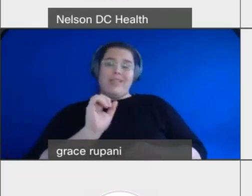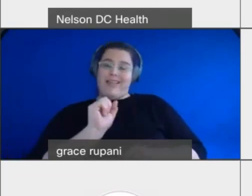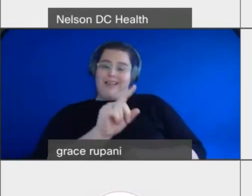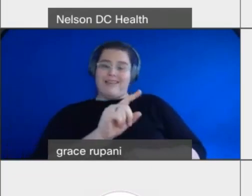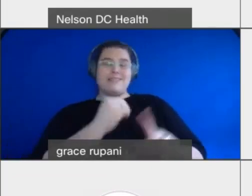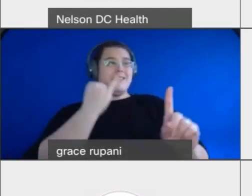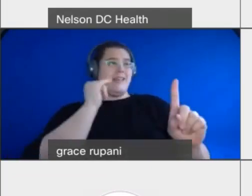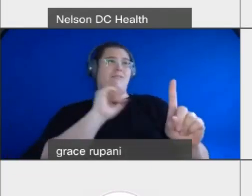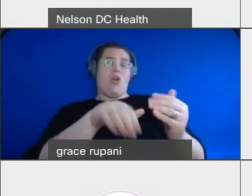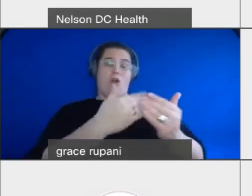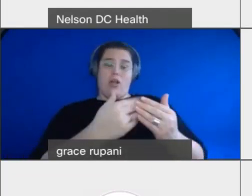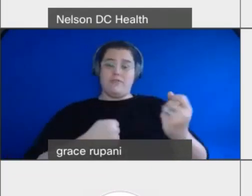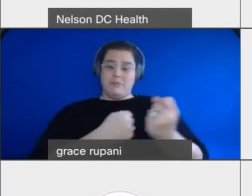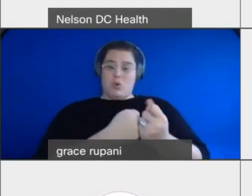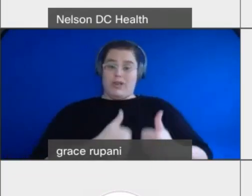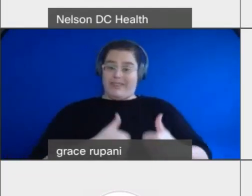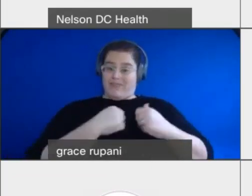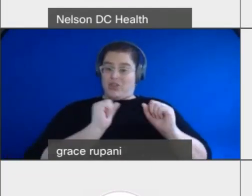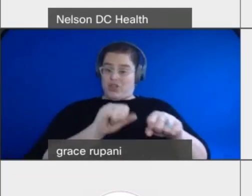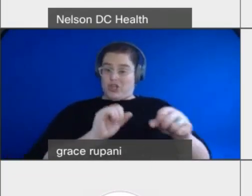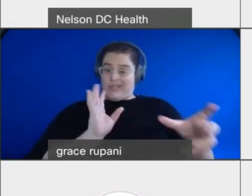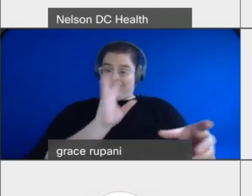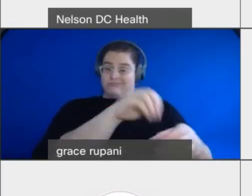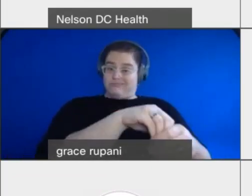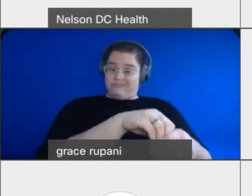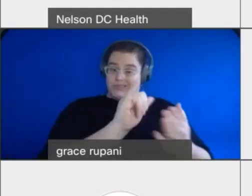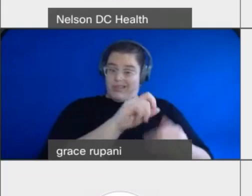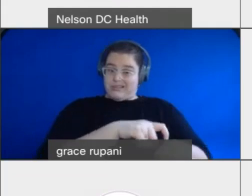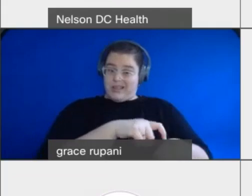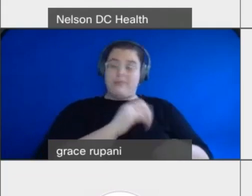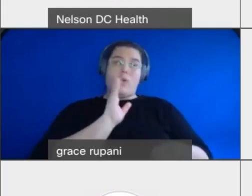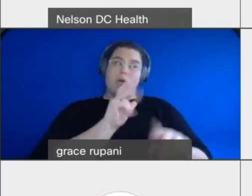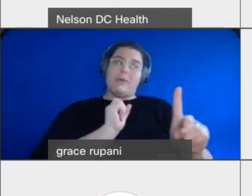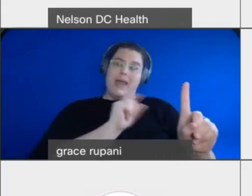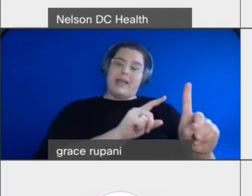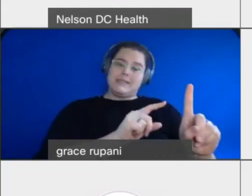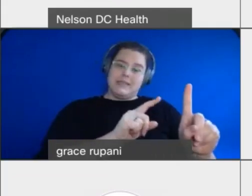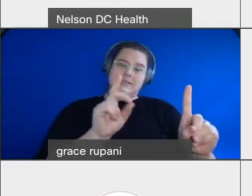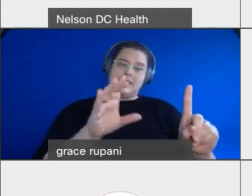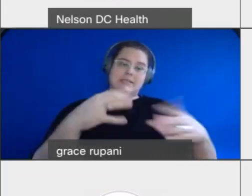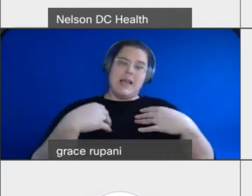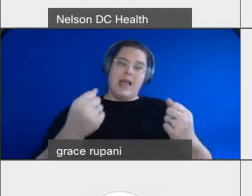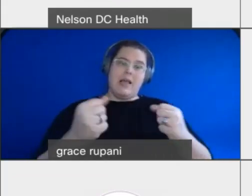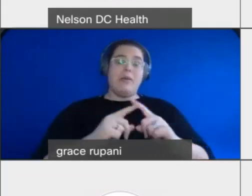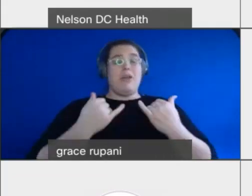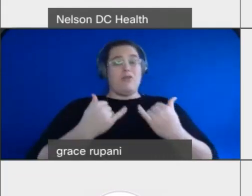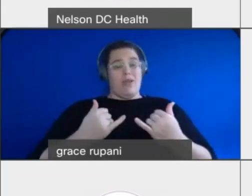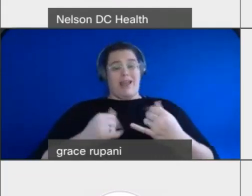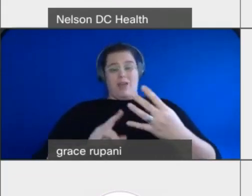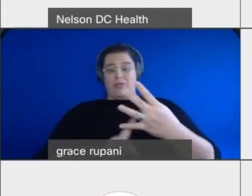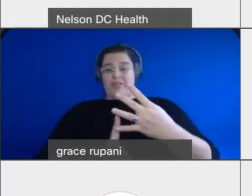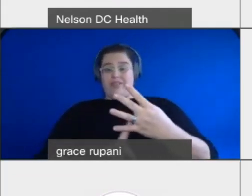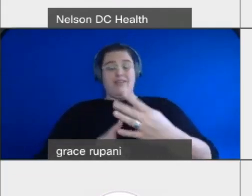in time. But at this time, the end of January is actually kind of the best case scenario for people in